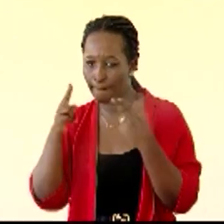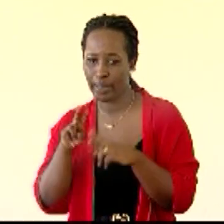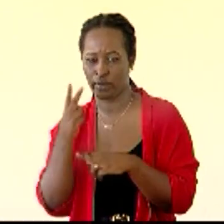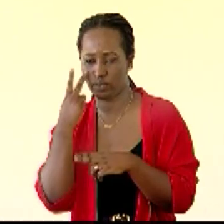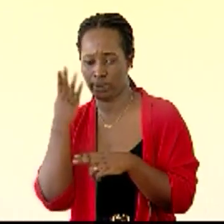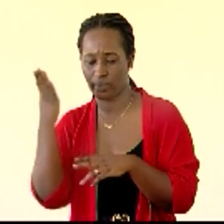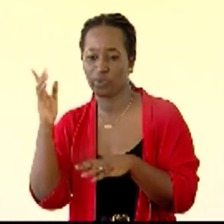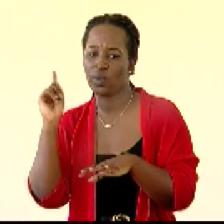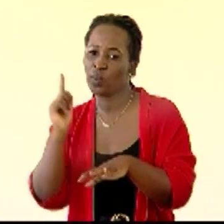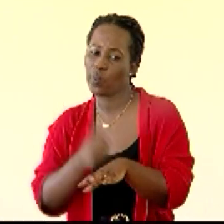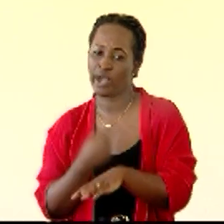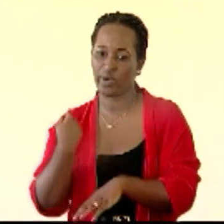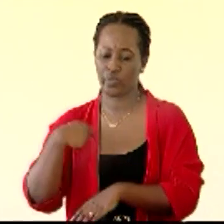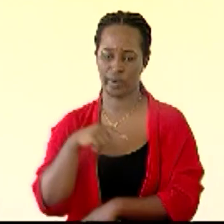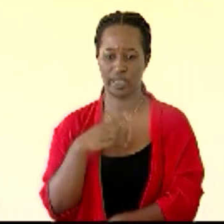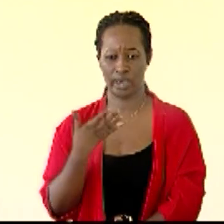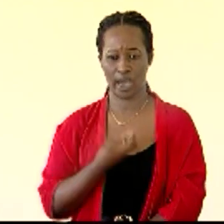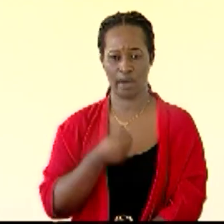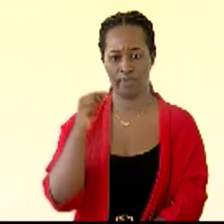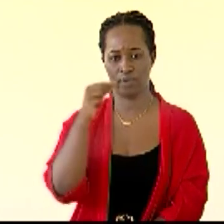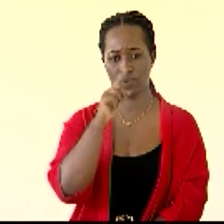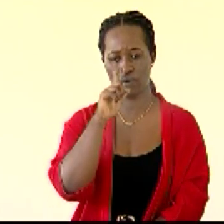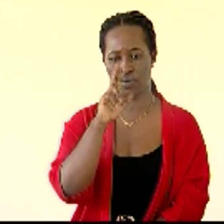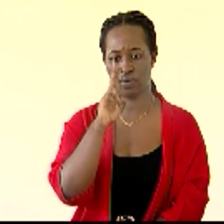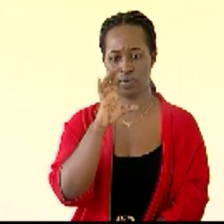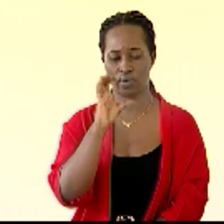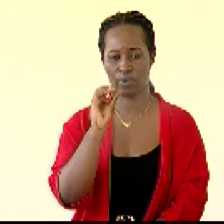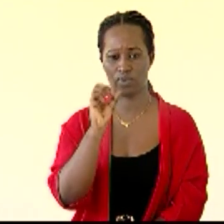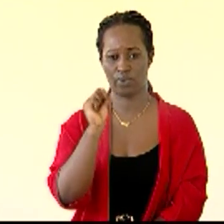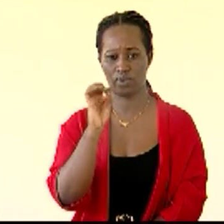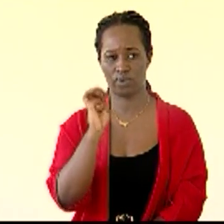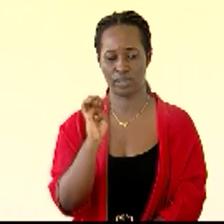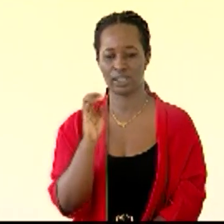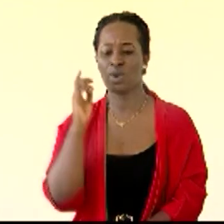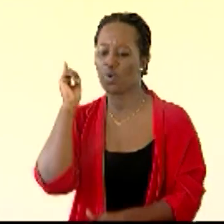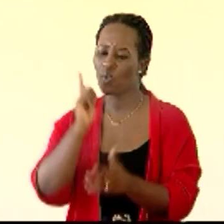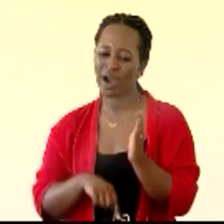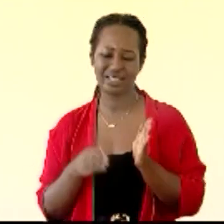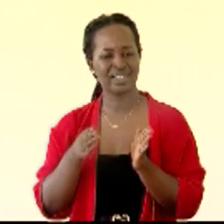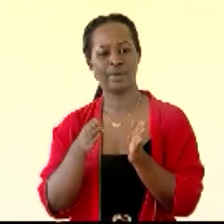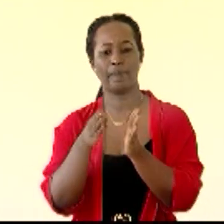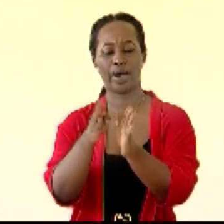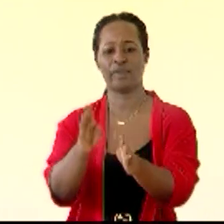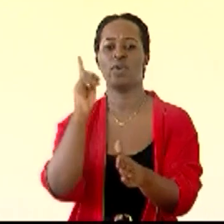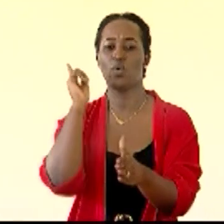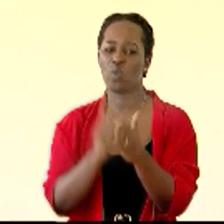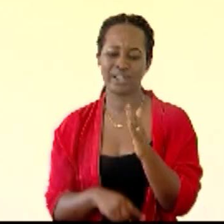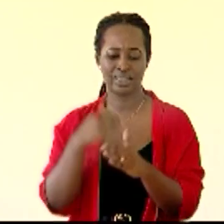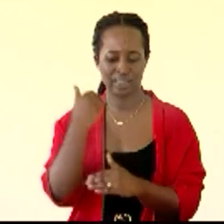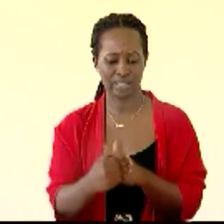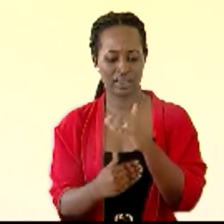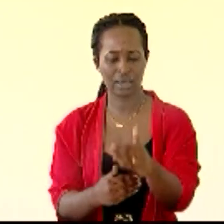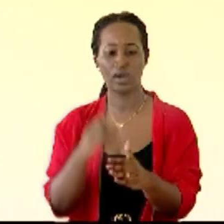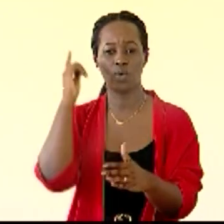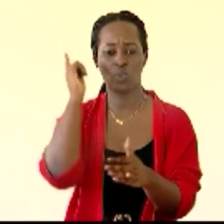to when we have glucose. What is the path? What is the stage? What is the